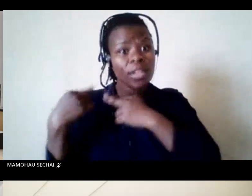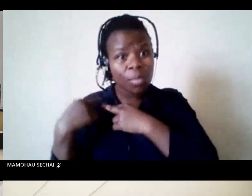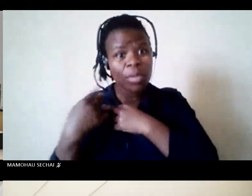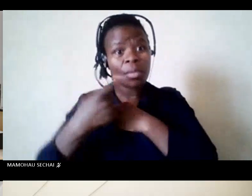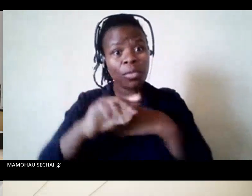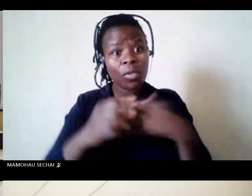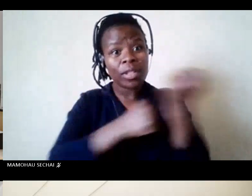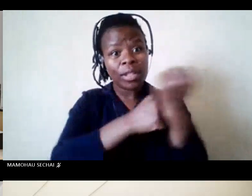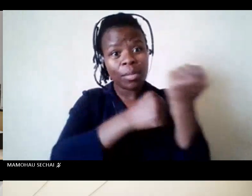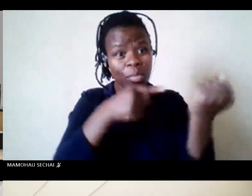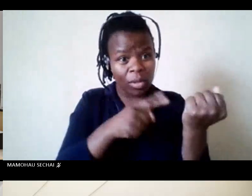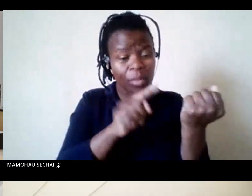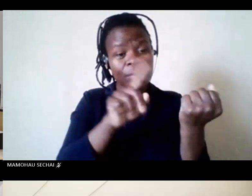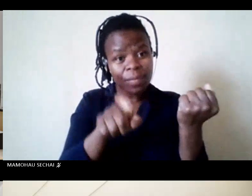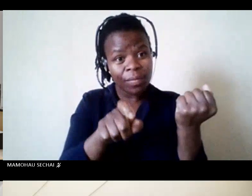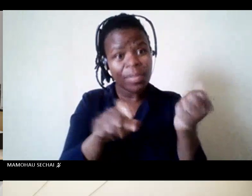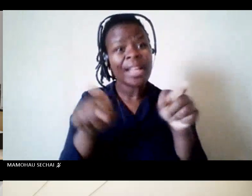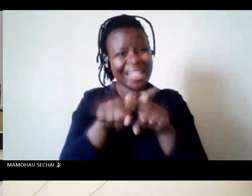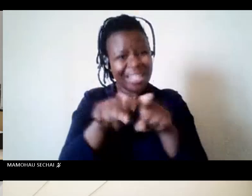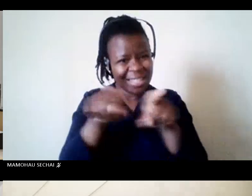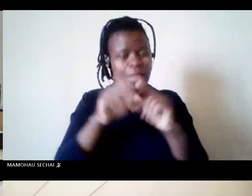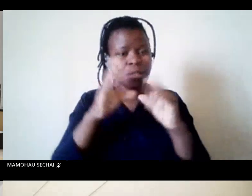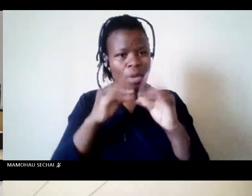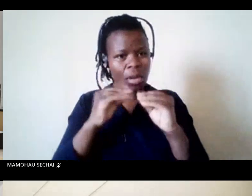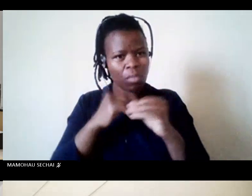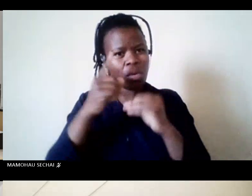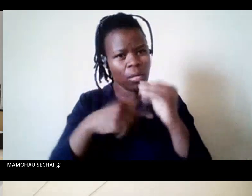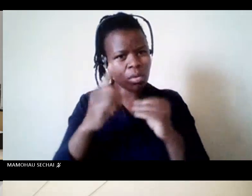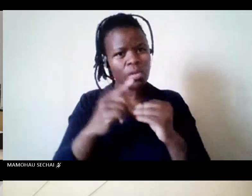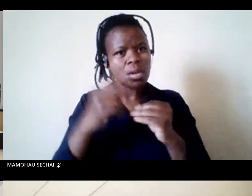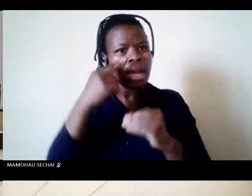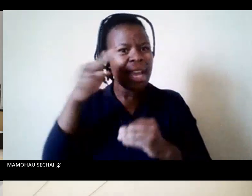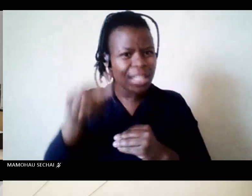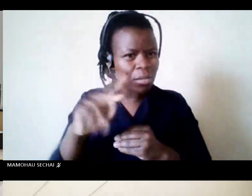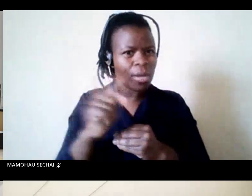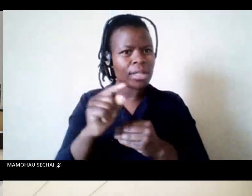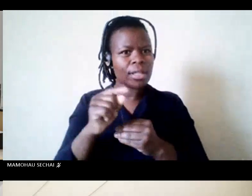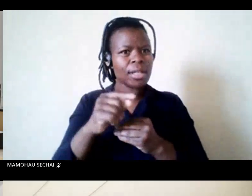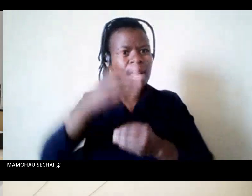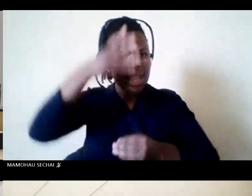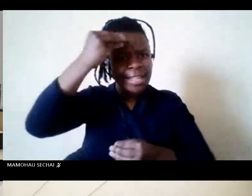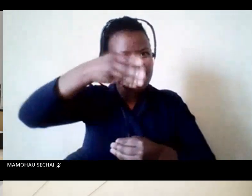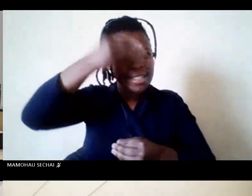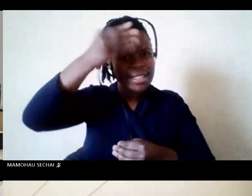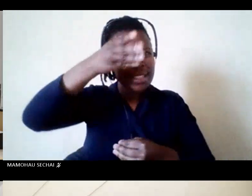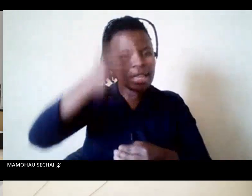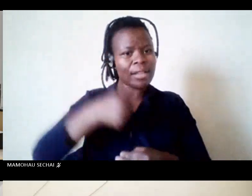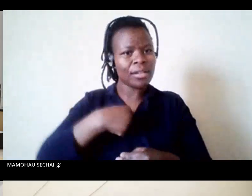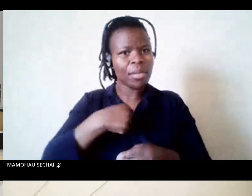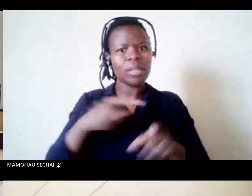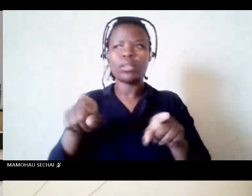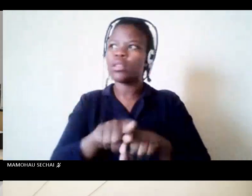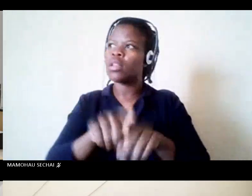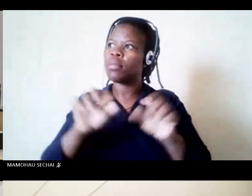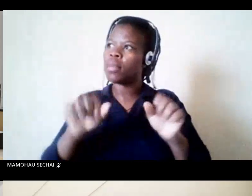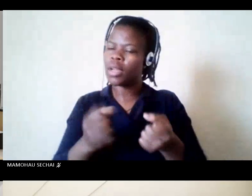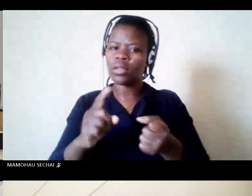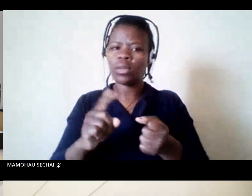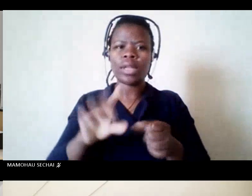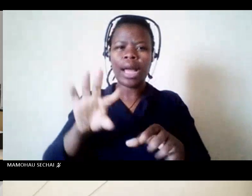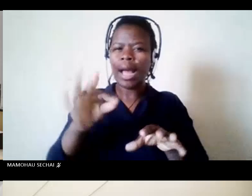And when we spoke about, when I looked at my study and I did it, I